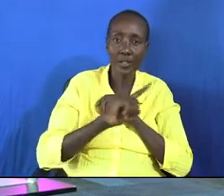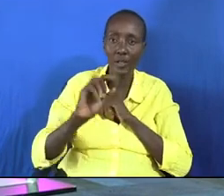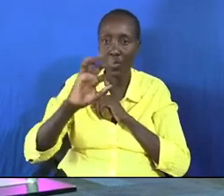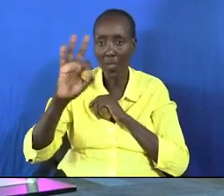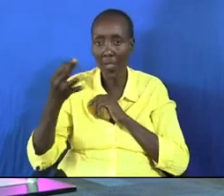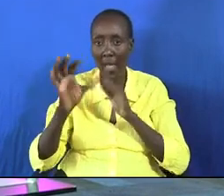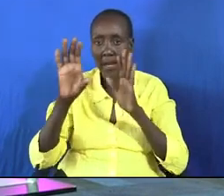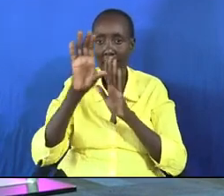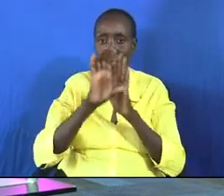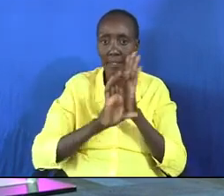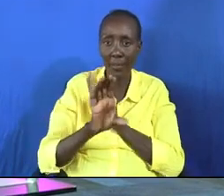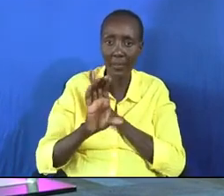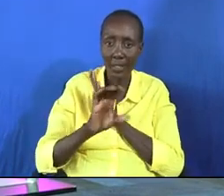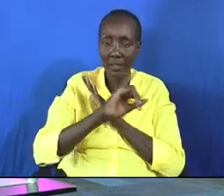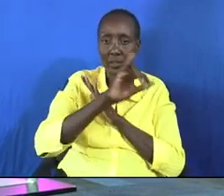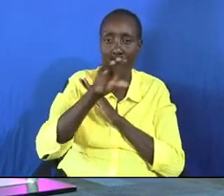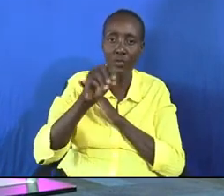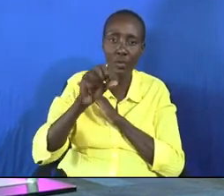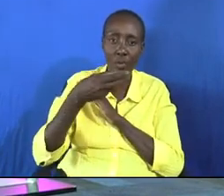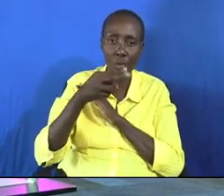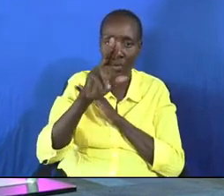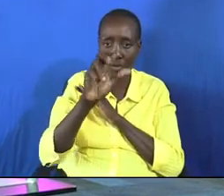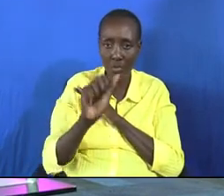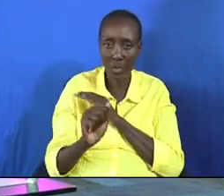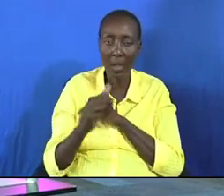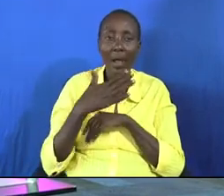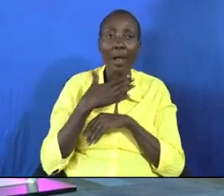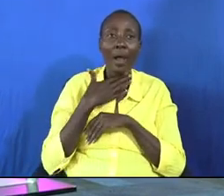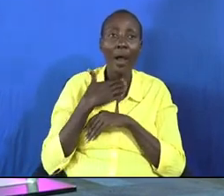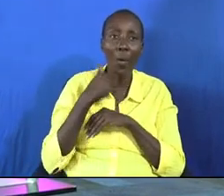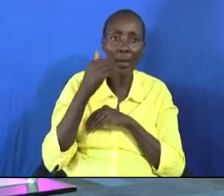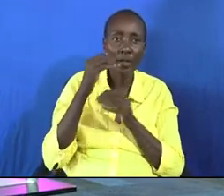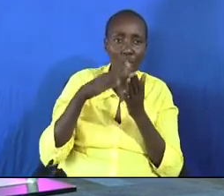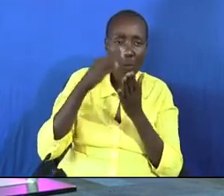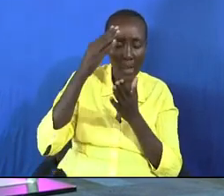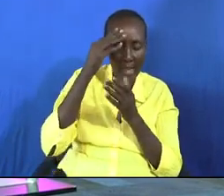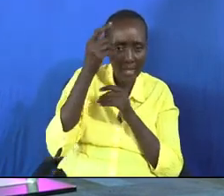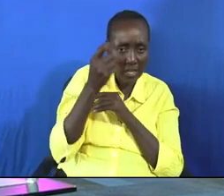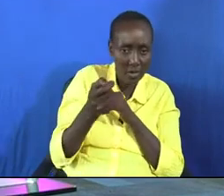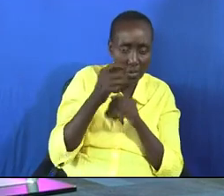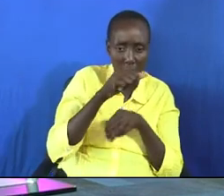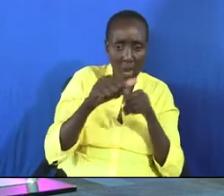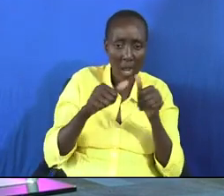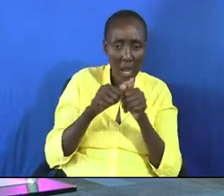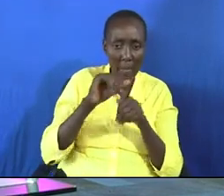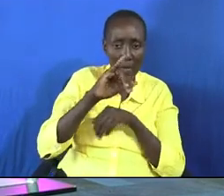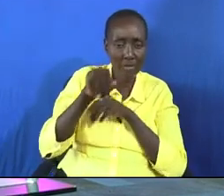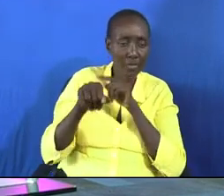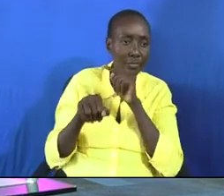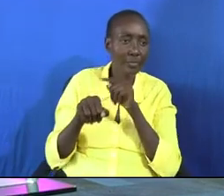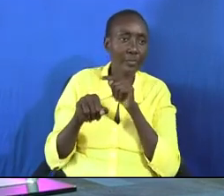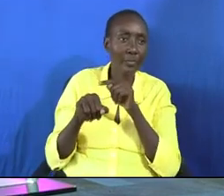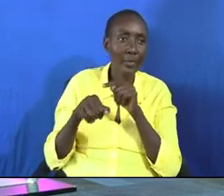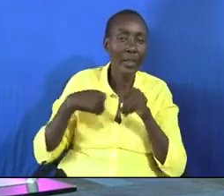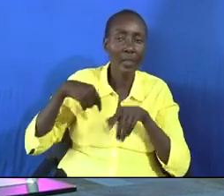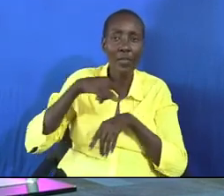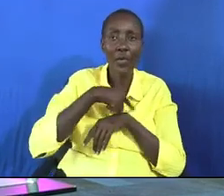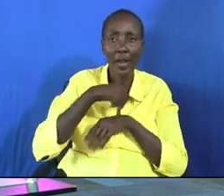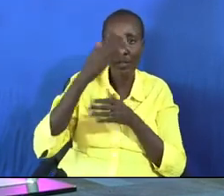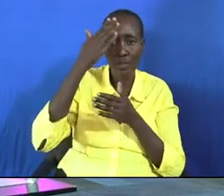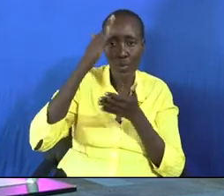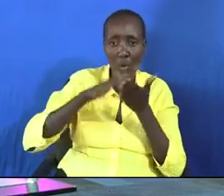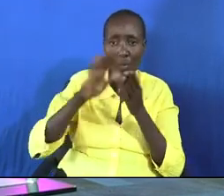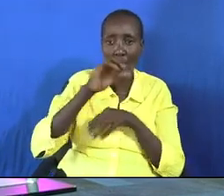chapters of Joshua. And I want us to know a little about Joshua. And for us to know about